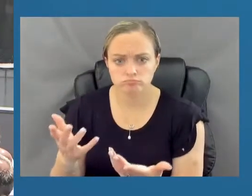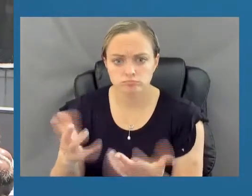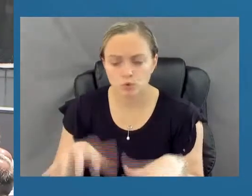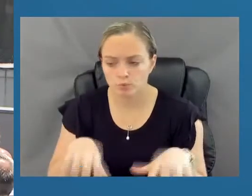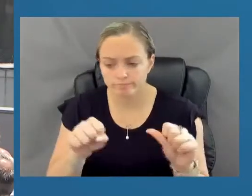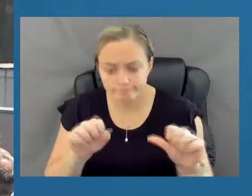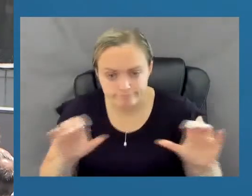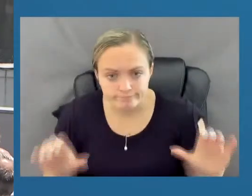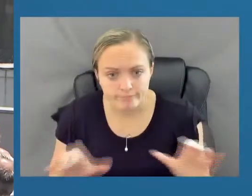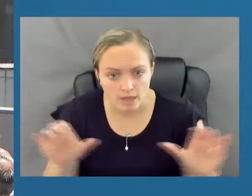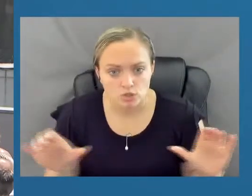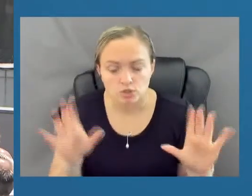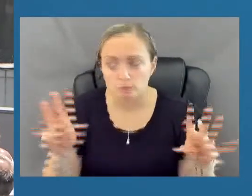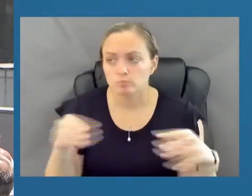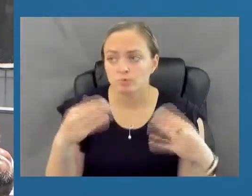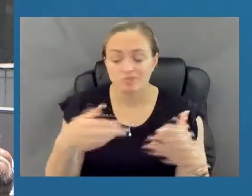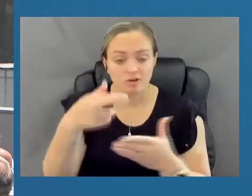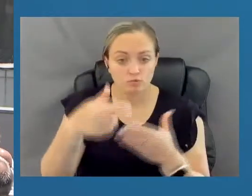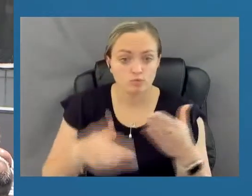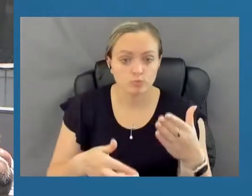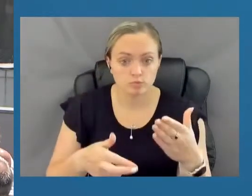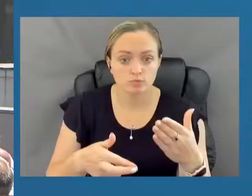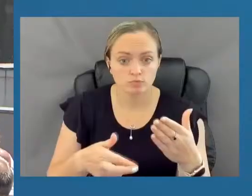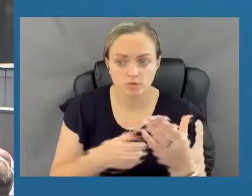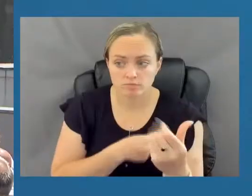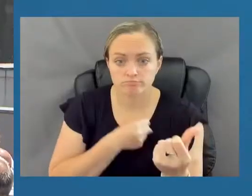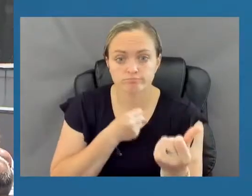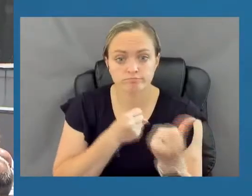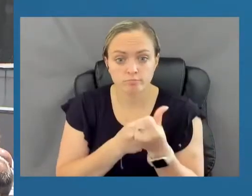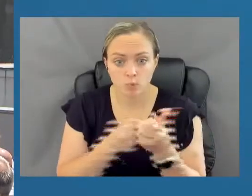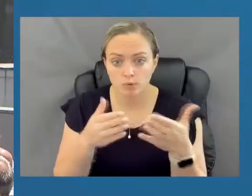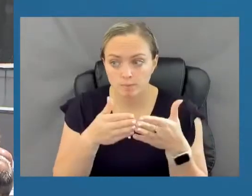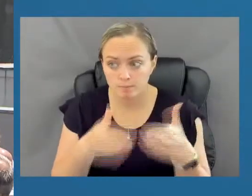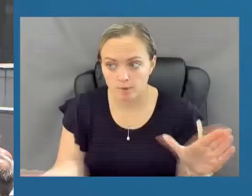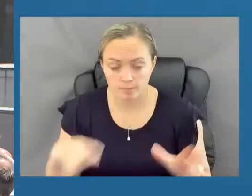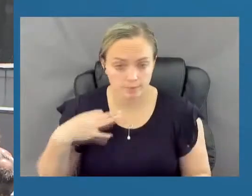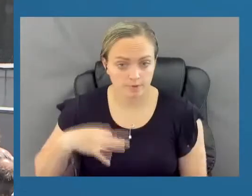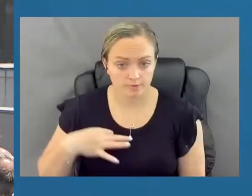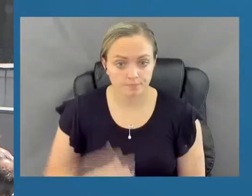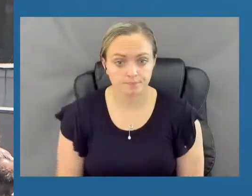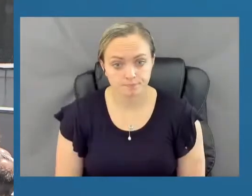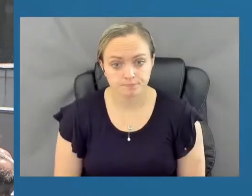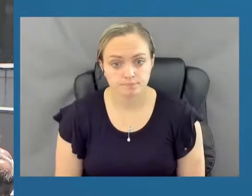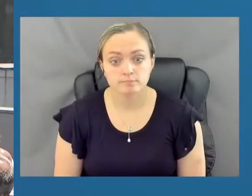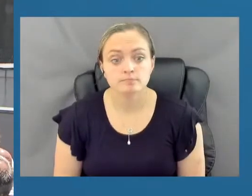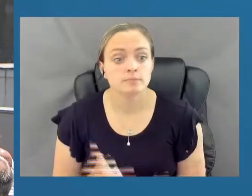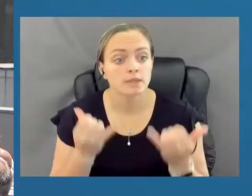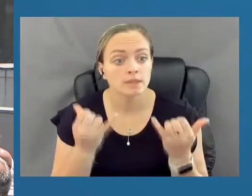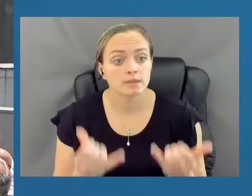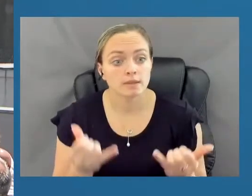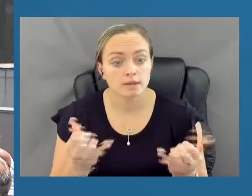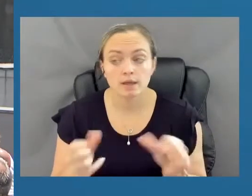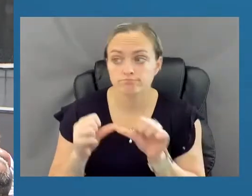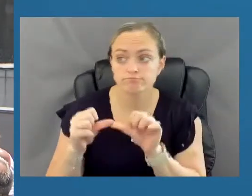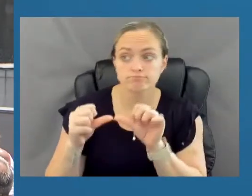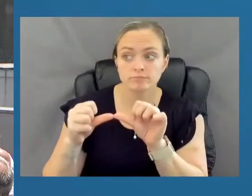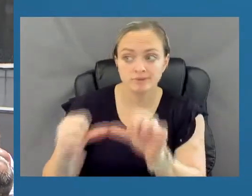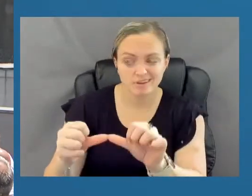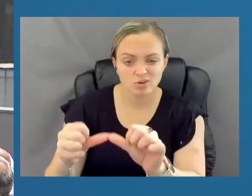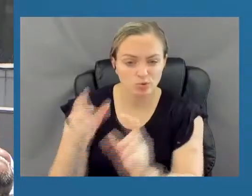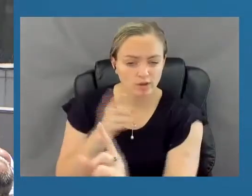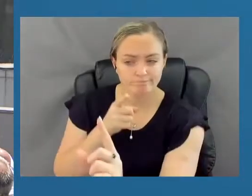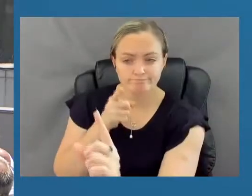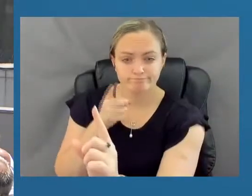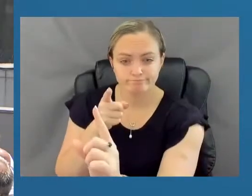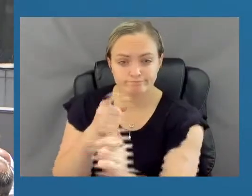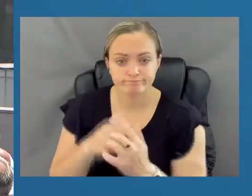action and deliver outcomes that support the public good. Today, we continue that legacy.